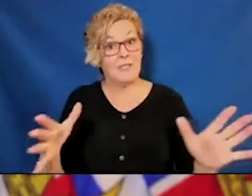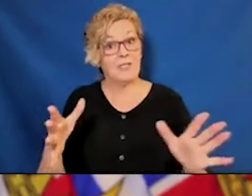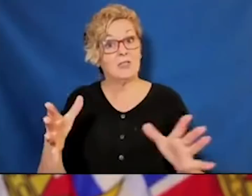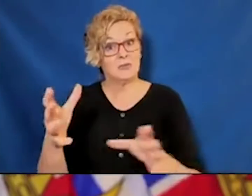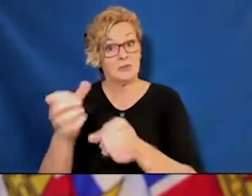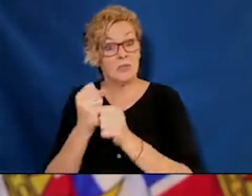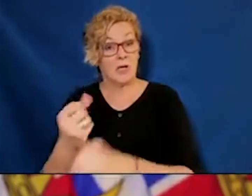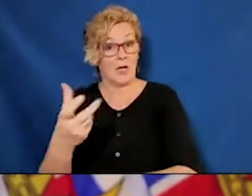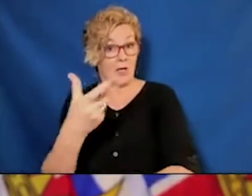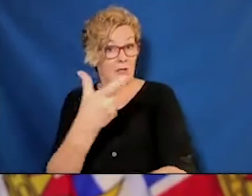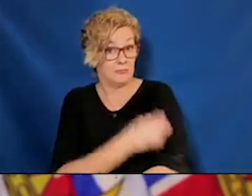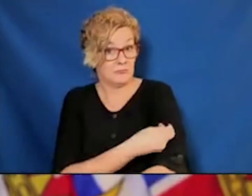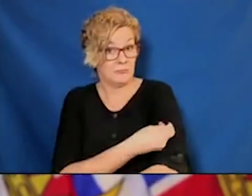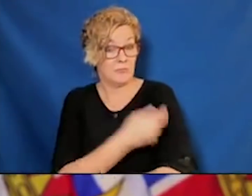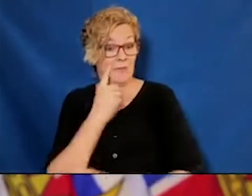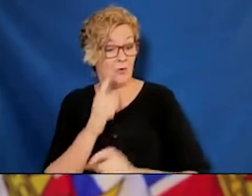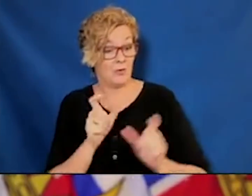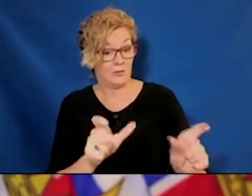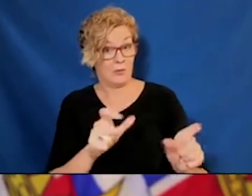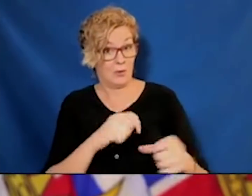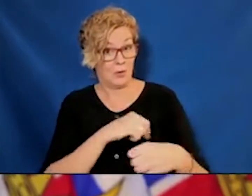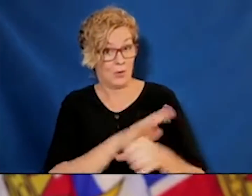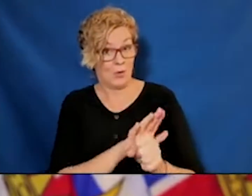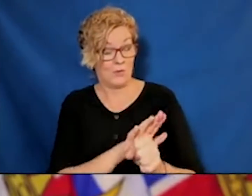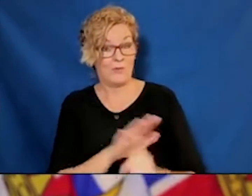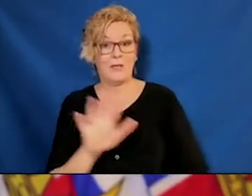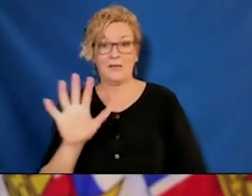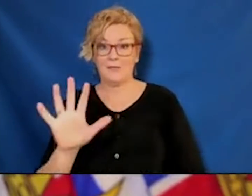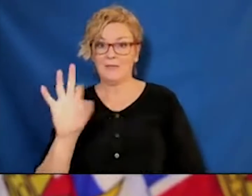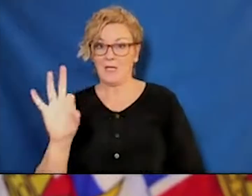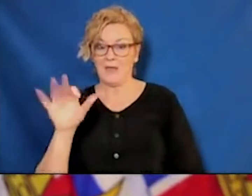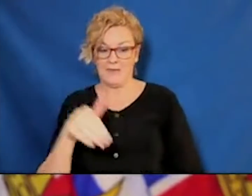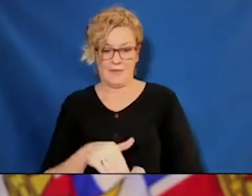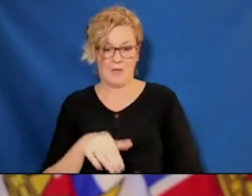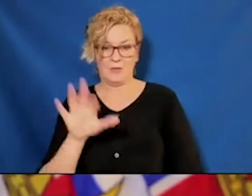71,200 doses that we've had here in the province. That includes